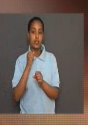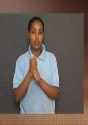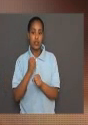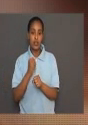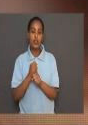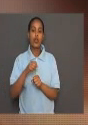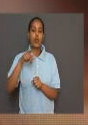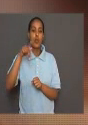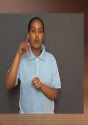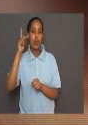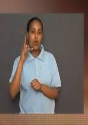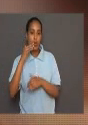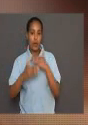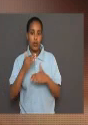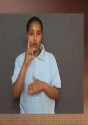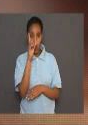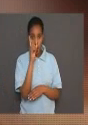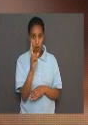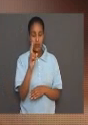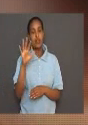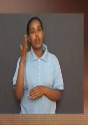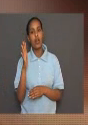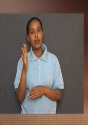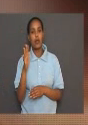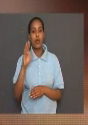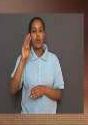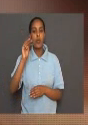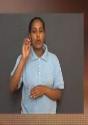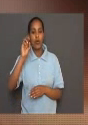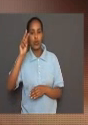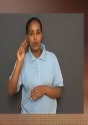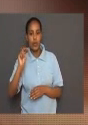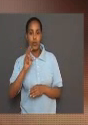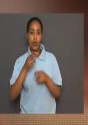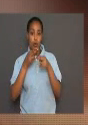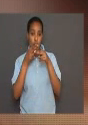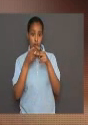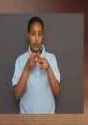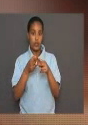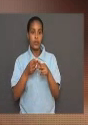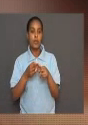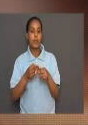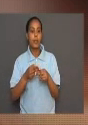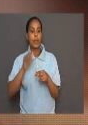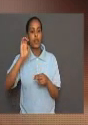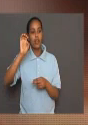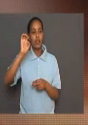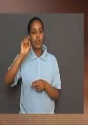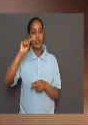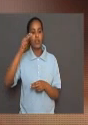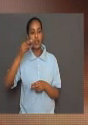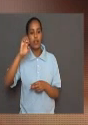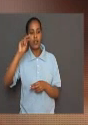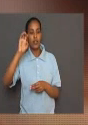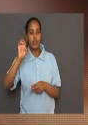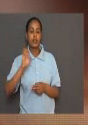polyethylene is synthesized by the polymerization of one type of monomer